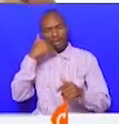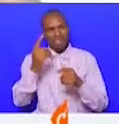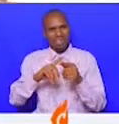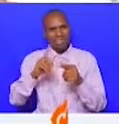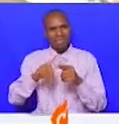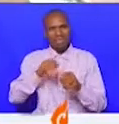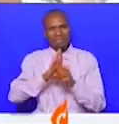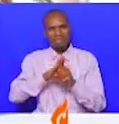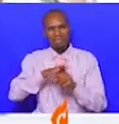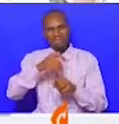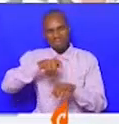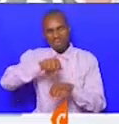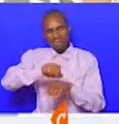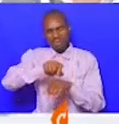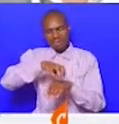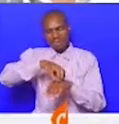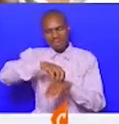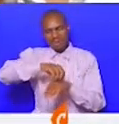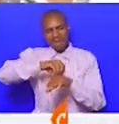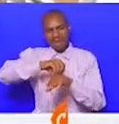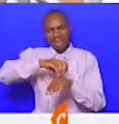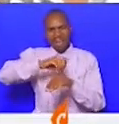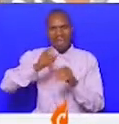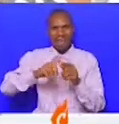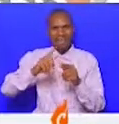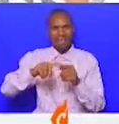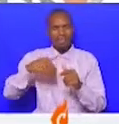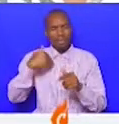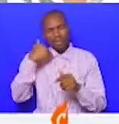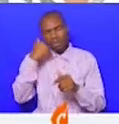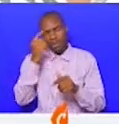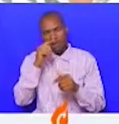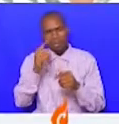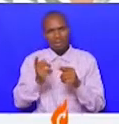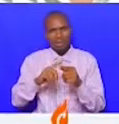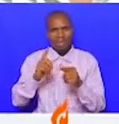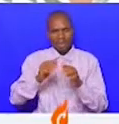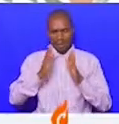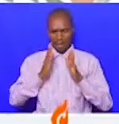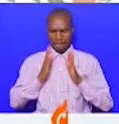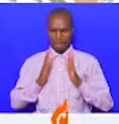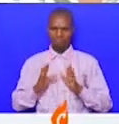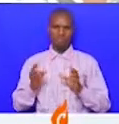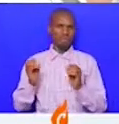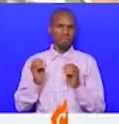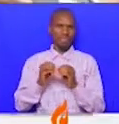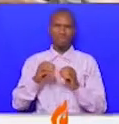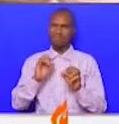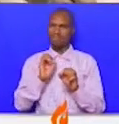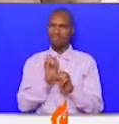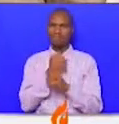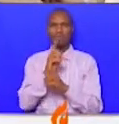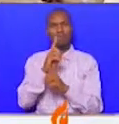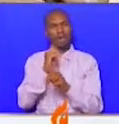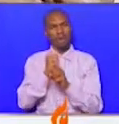mai naende bona iga maiga igarwa rita sai neba gakyo monto ko kunyara to kunyara ko boko ko maye bwik